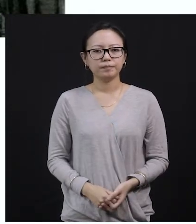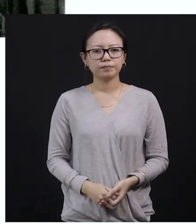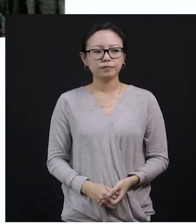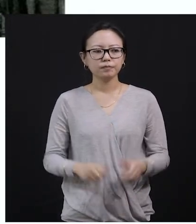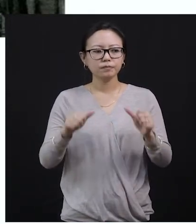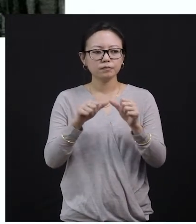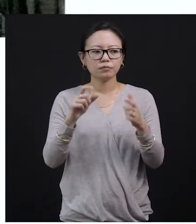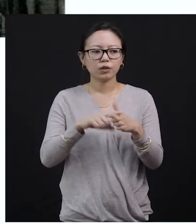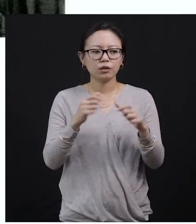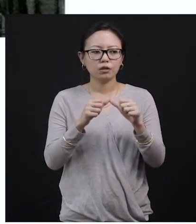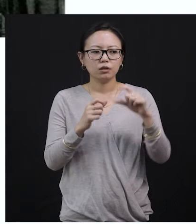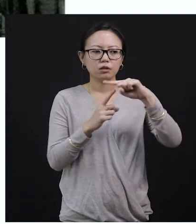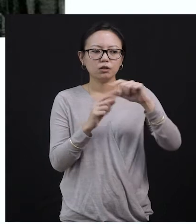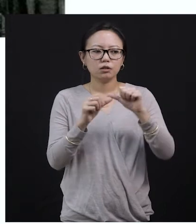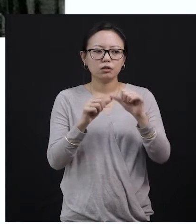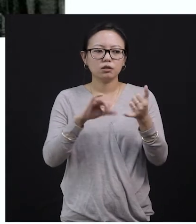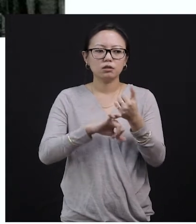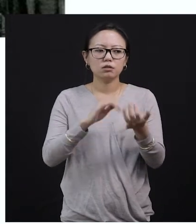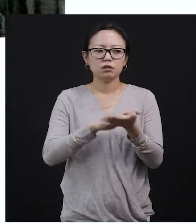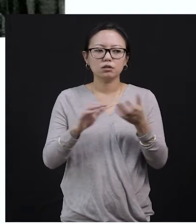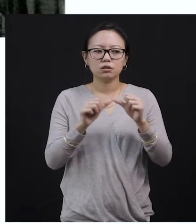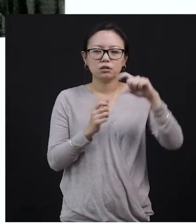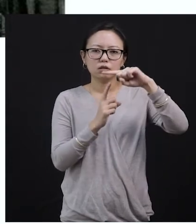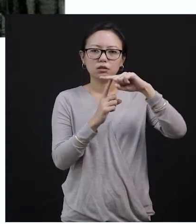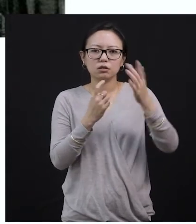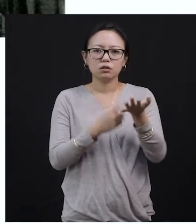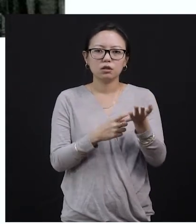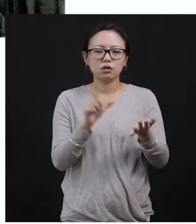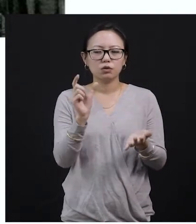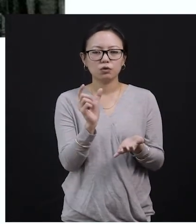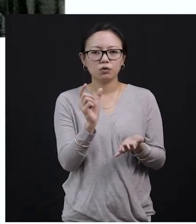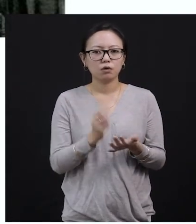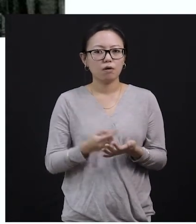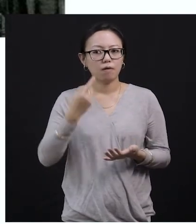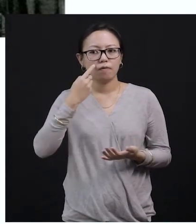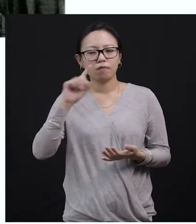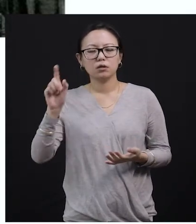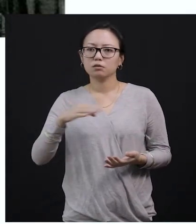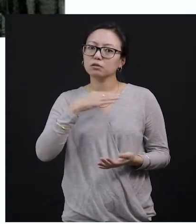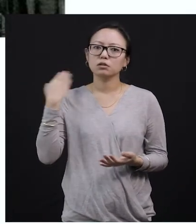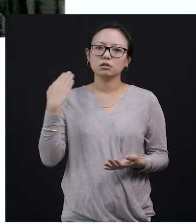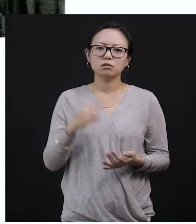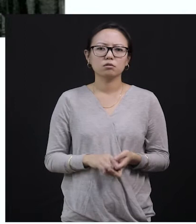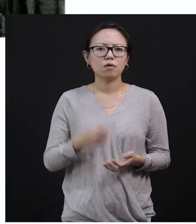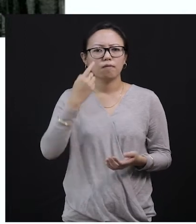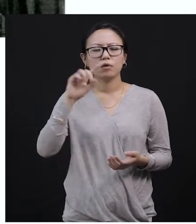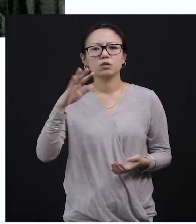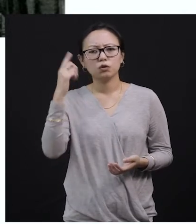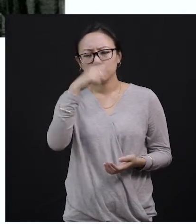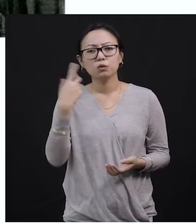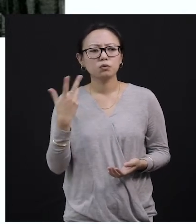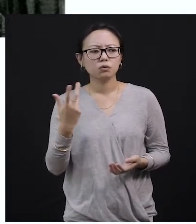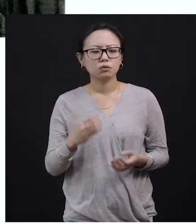Ajatashatru, who was the son of Bimbisara, he killed his father to become a king. Now, when he became a king,